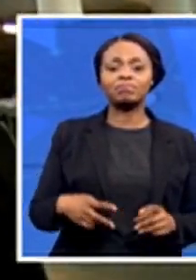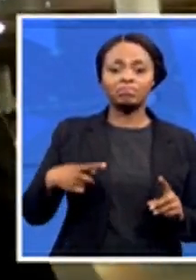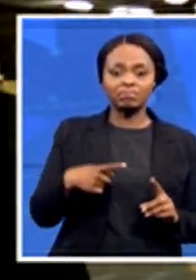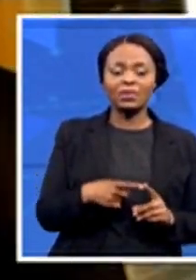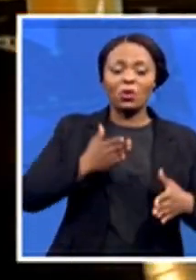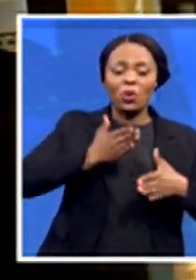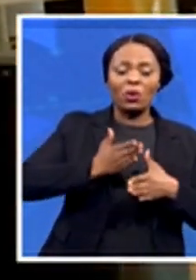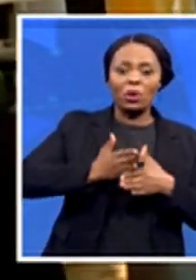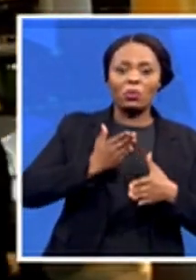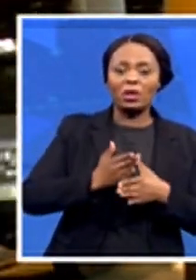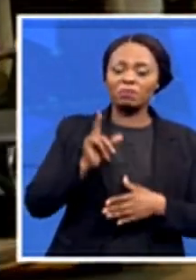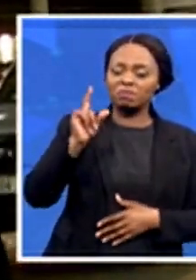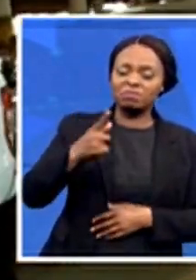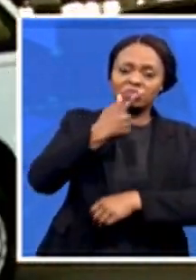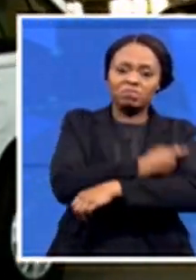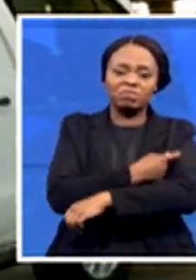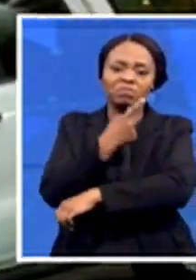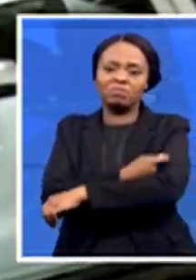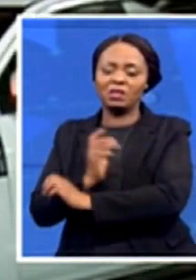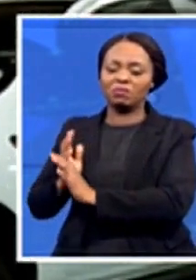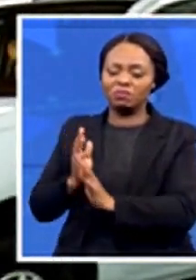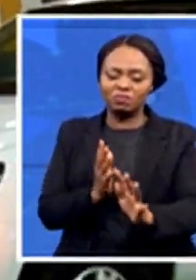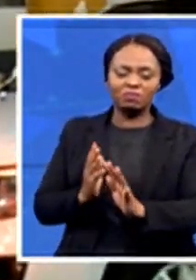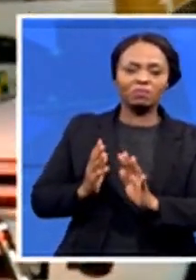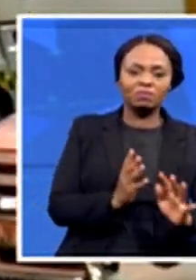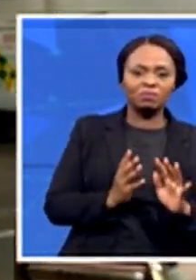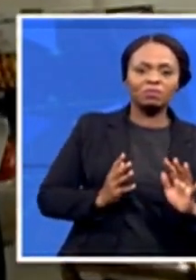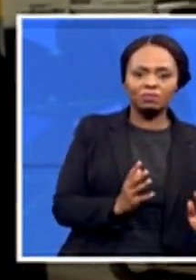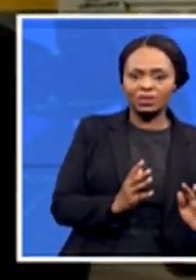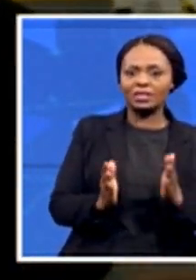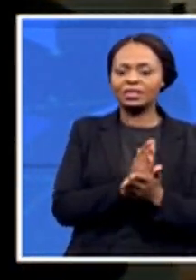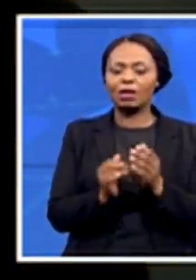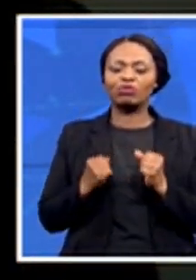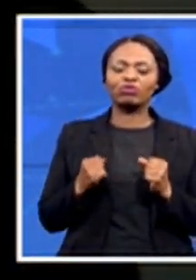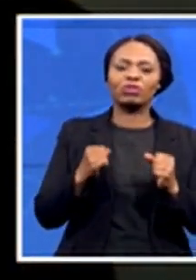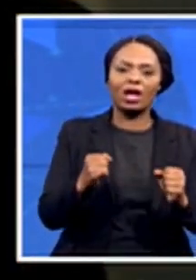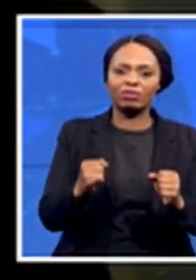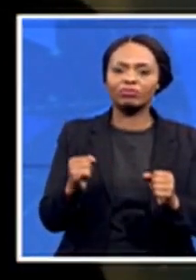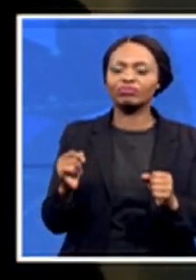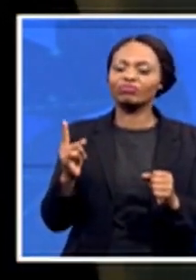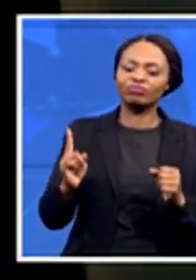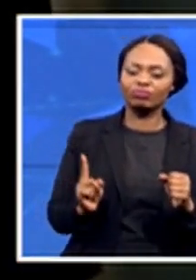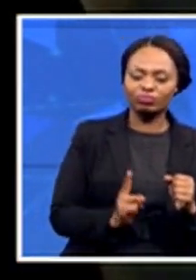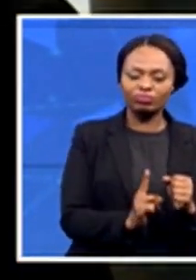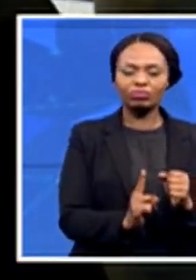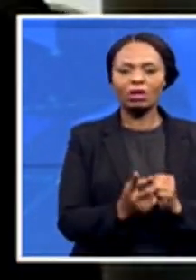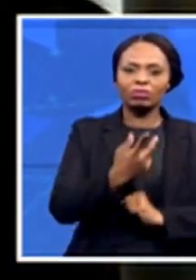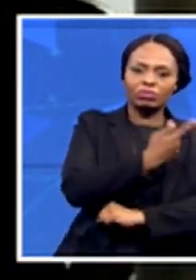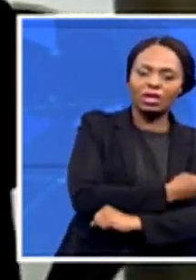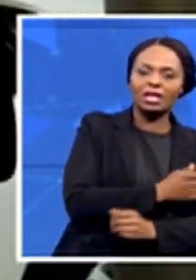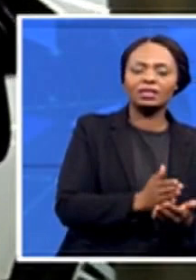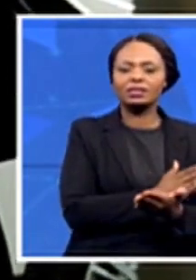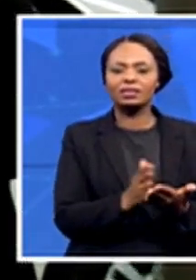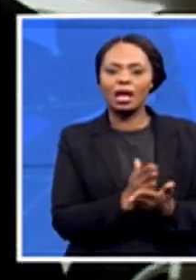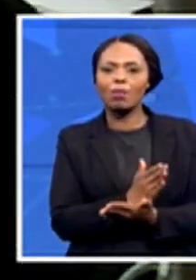malls whilst they're doing their shopping will yield some benefits. If we could talk to some of the people who